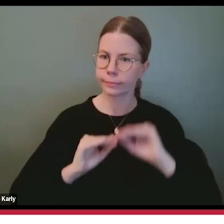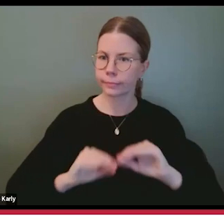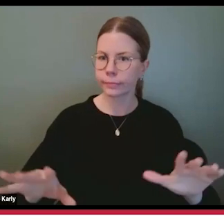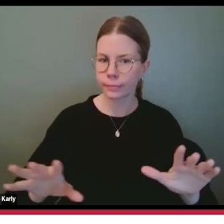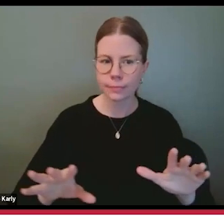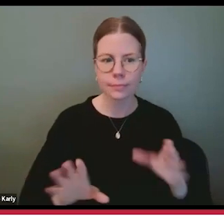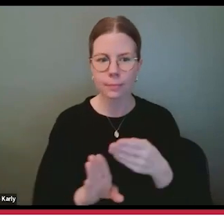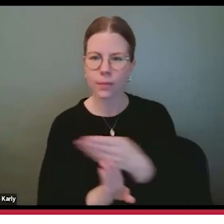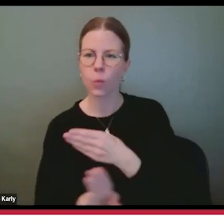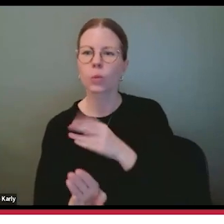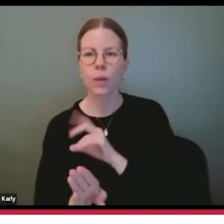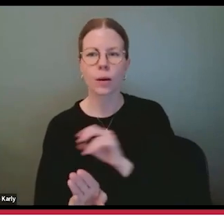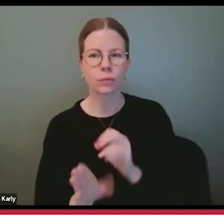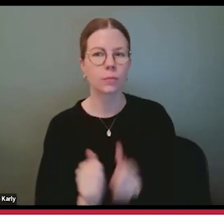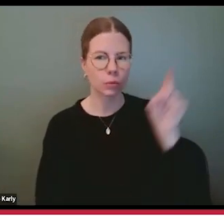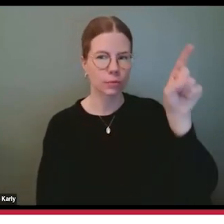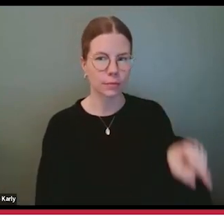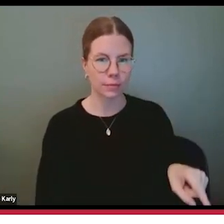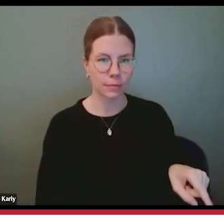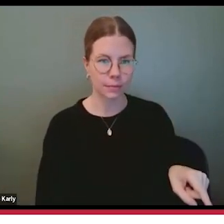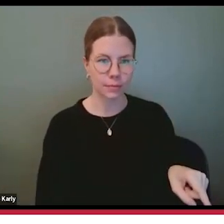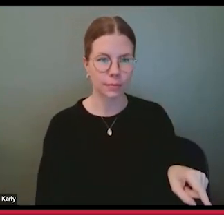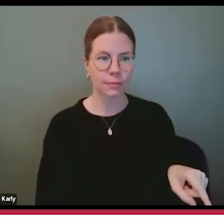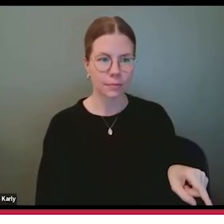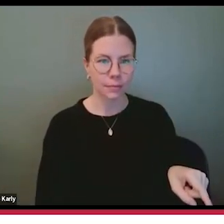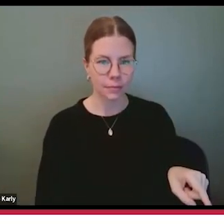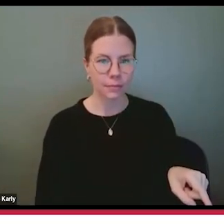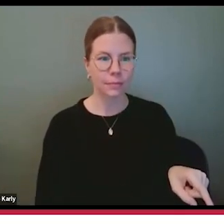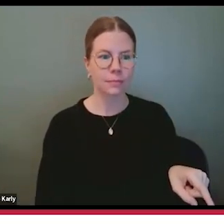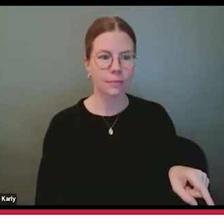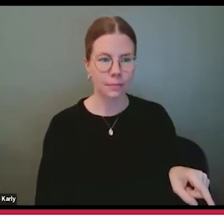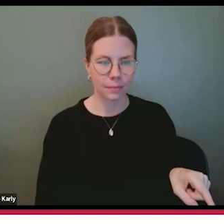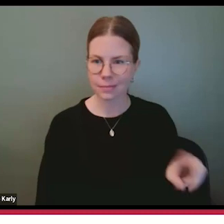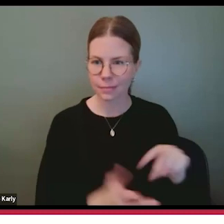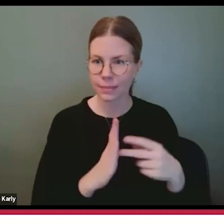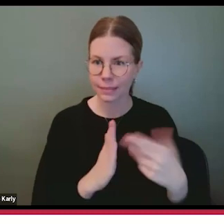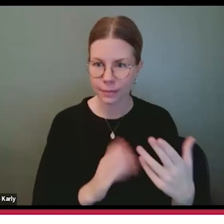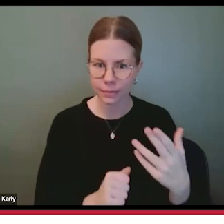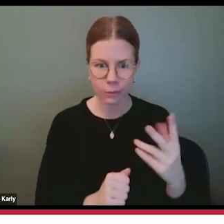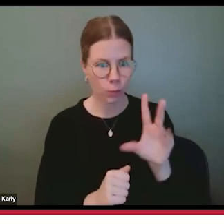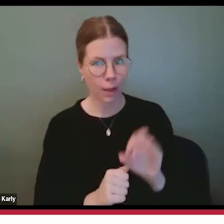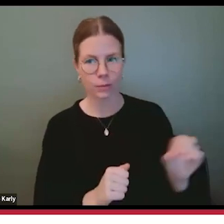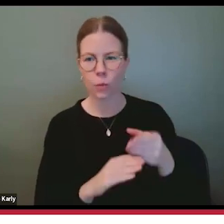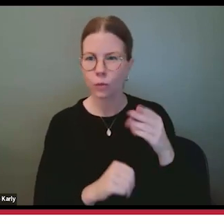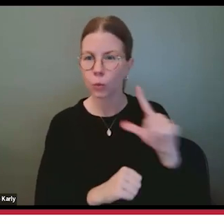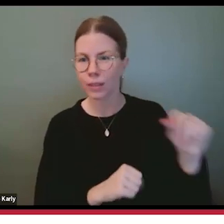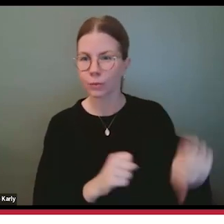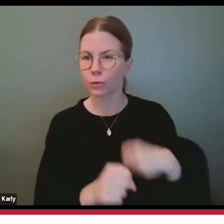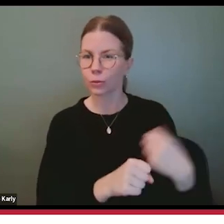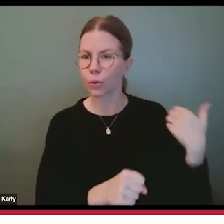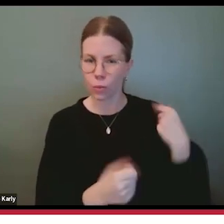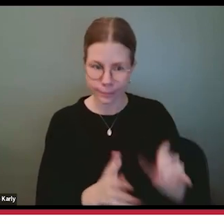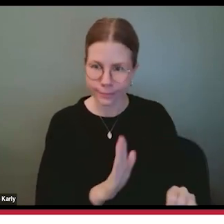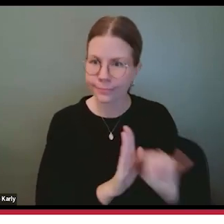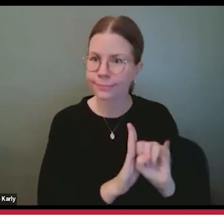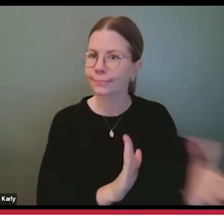Given that we had 20 years before any of these prioritization efforts even happened, and we already knew the sequences, we already knew about these